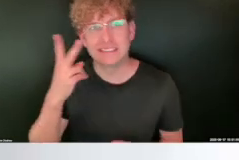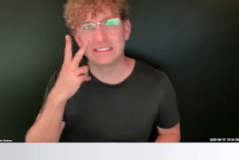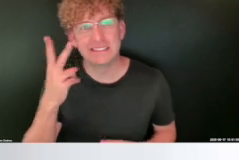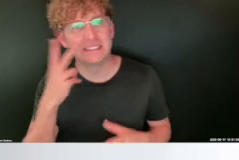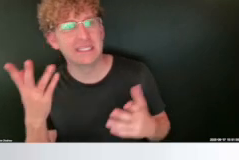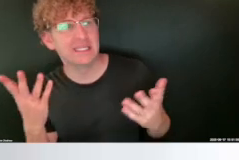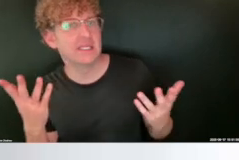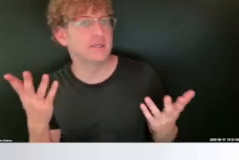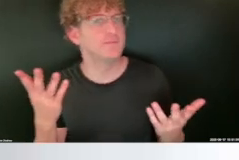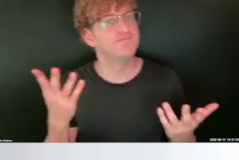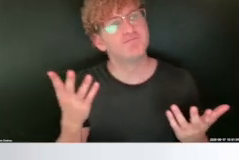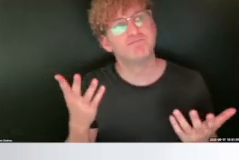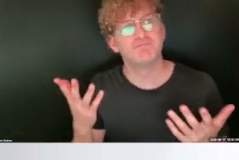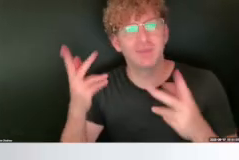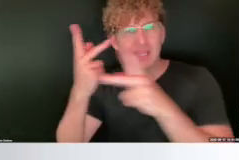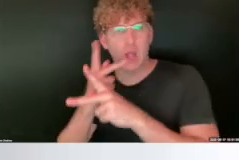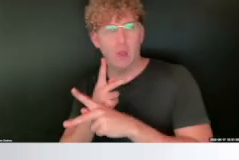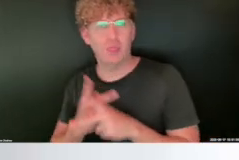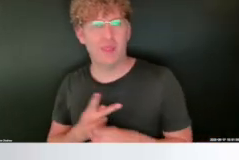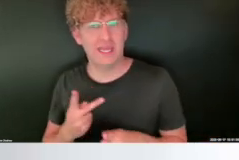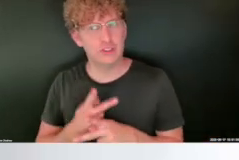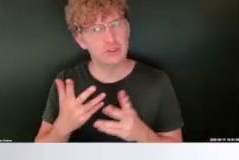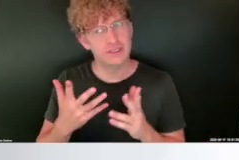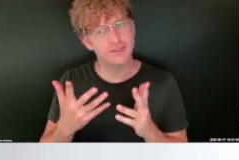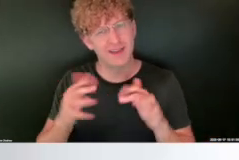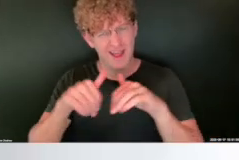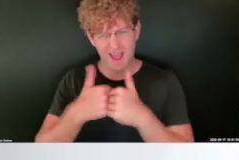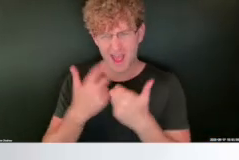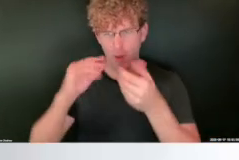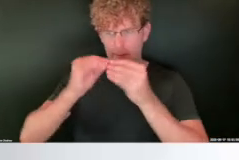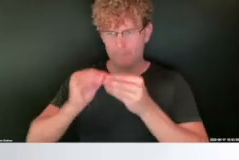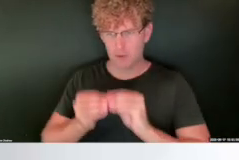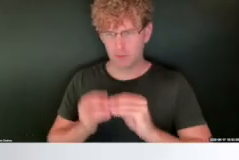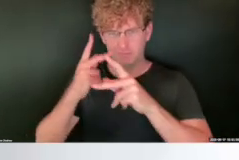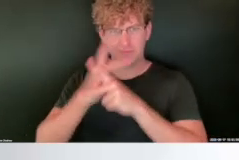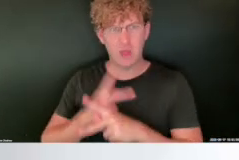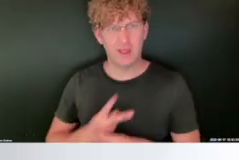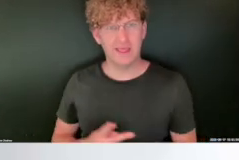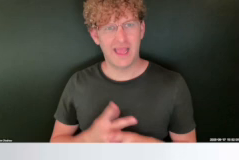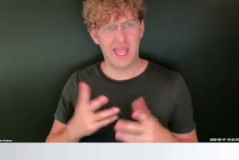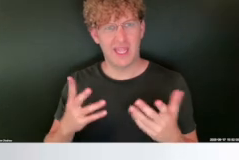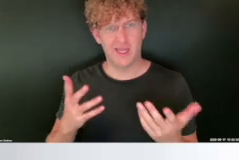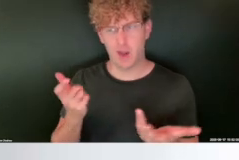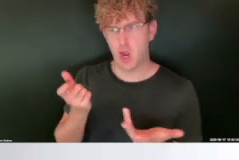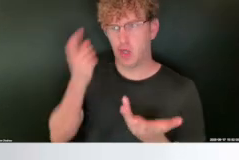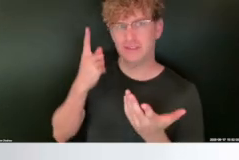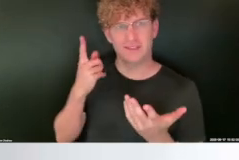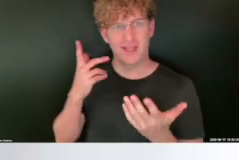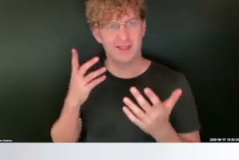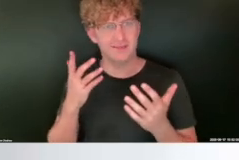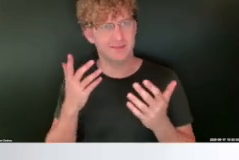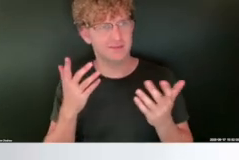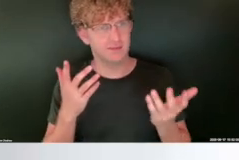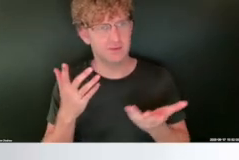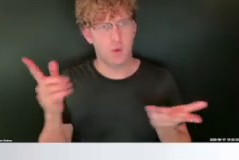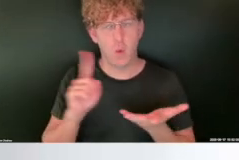calculations that were done and the formula that was used, so that we can kind of understand where CARB is at and how they're